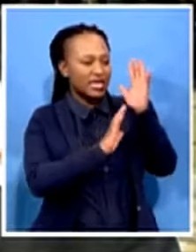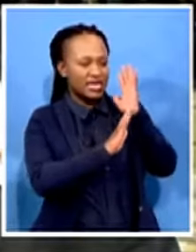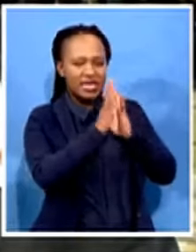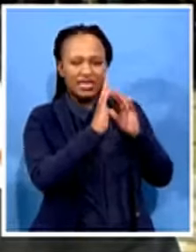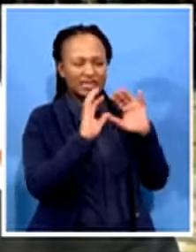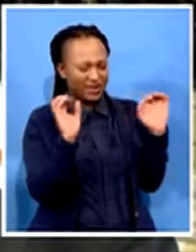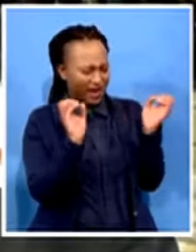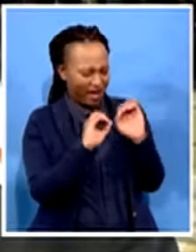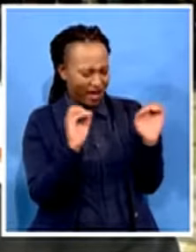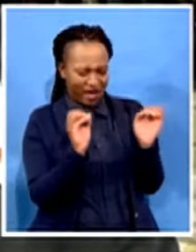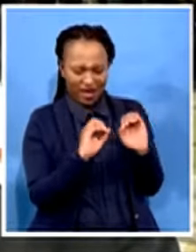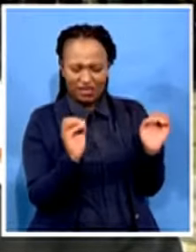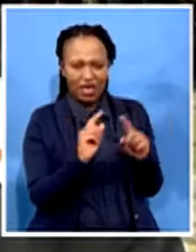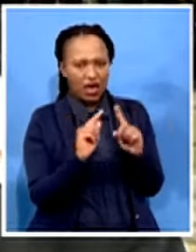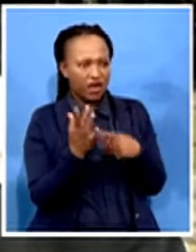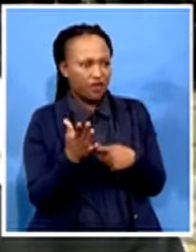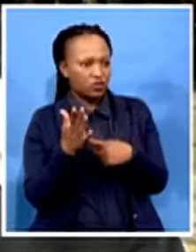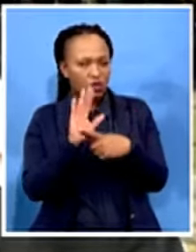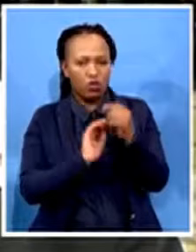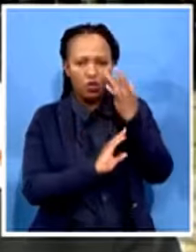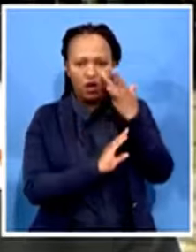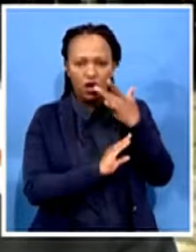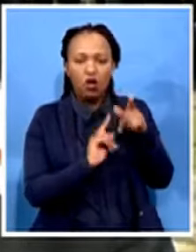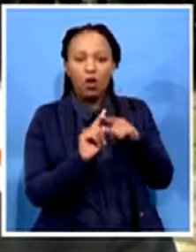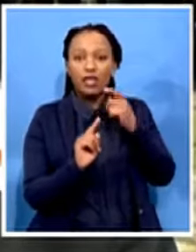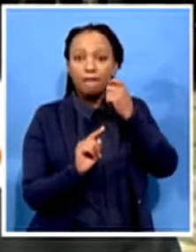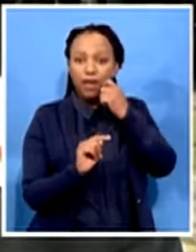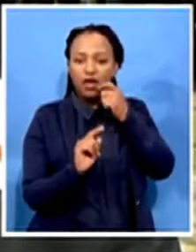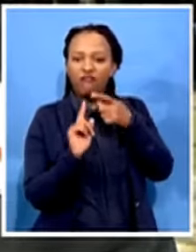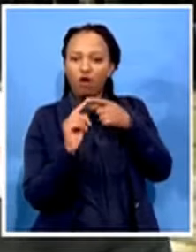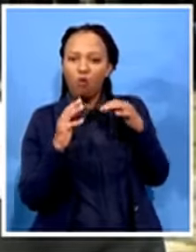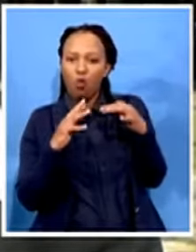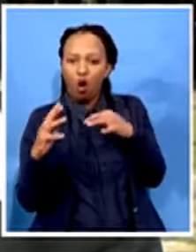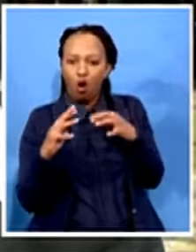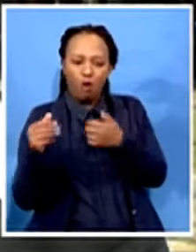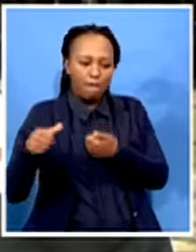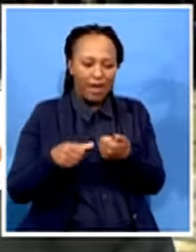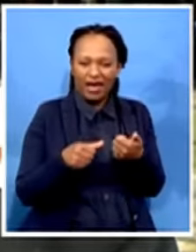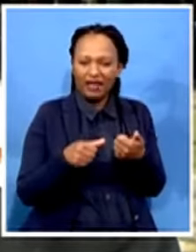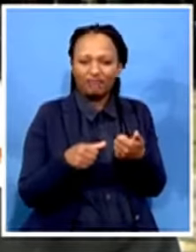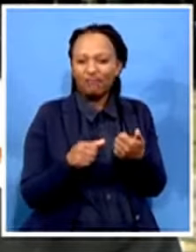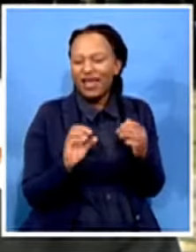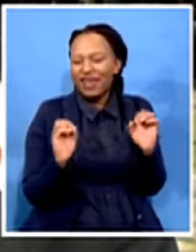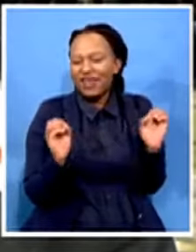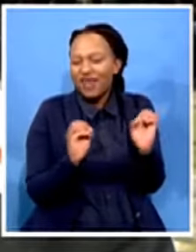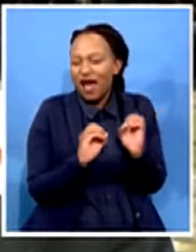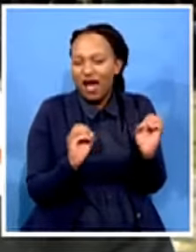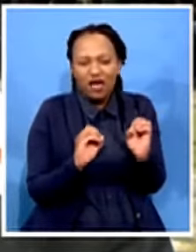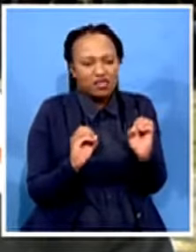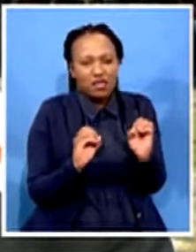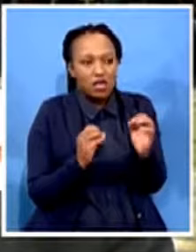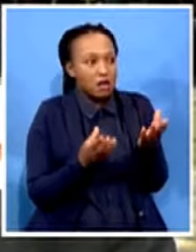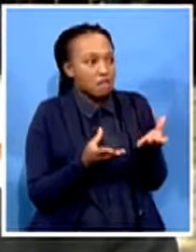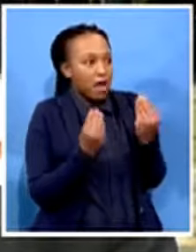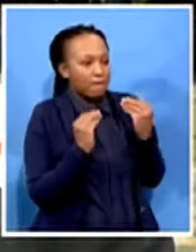came back from the war, they had nothing. They got nothing. They received nothing. And until today, that's